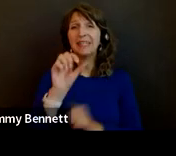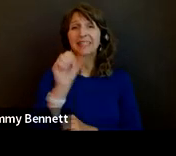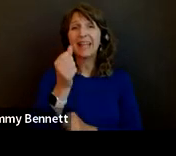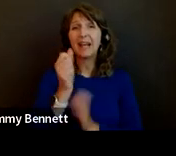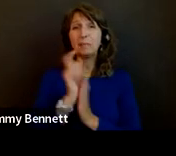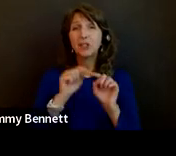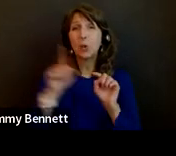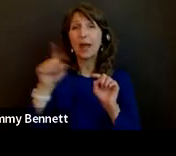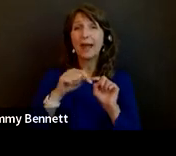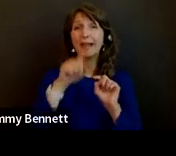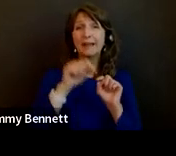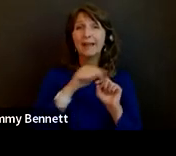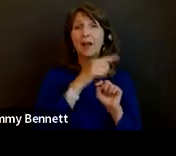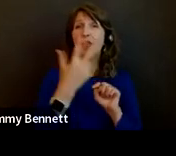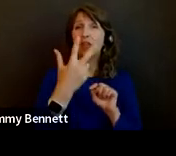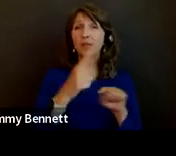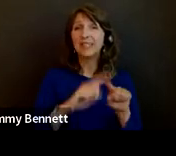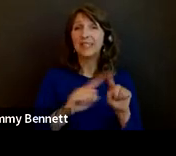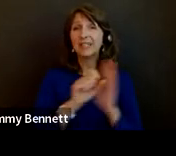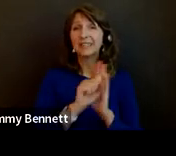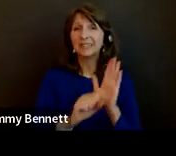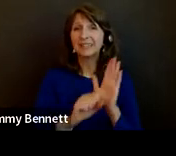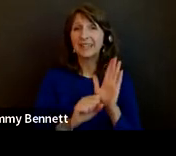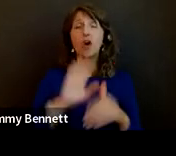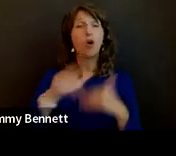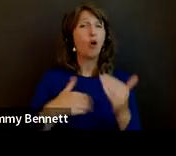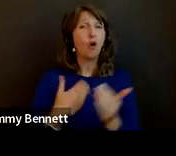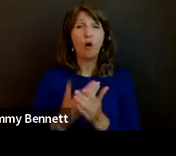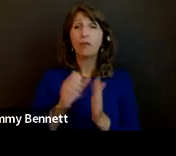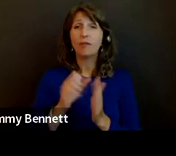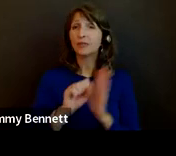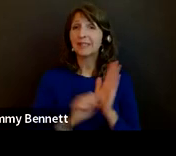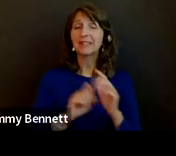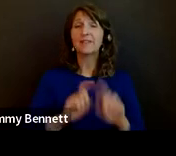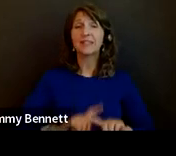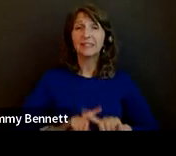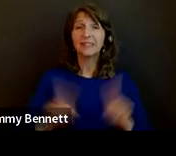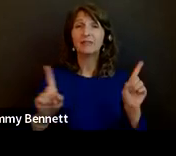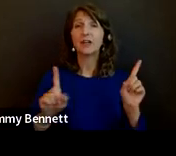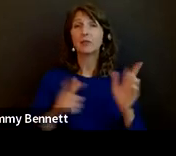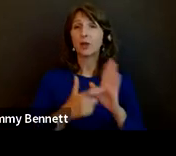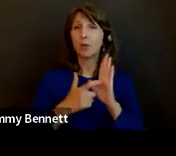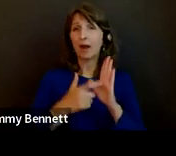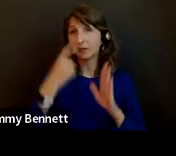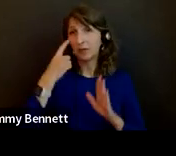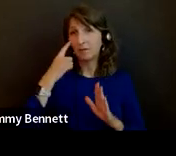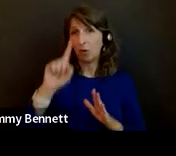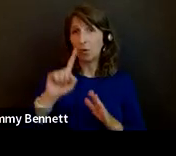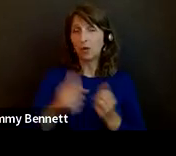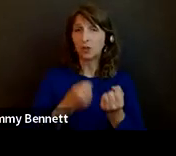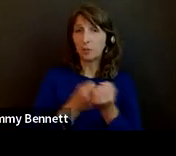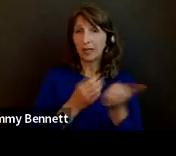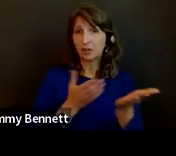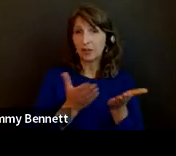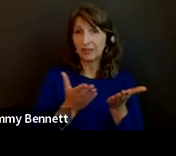those eligibility meetings. And all 3 states have different qualifications for support and services. So make sure that when you